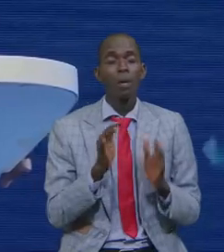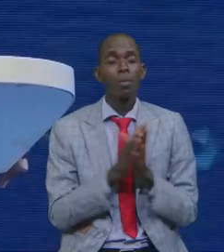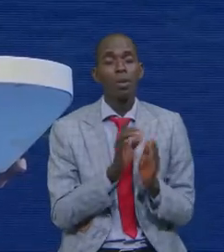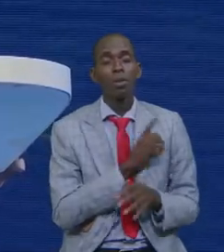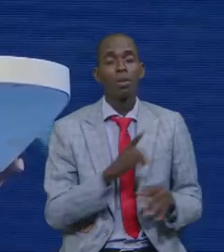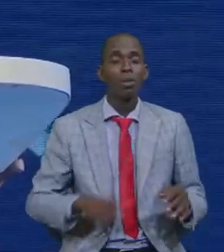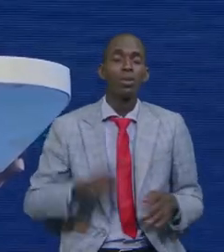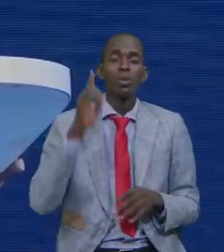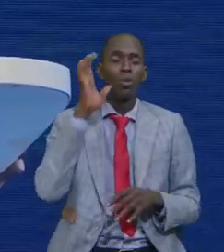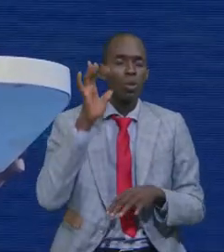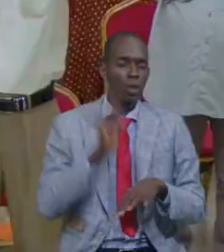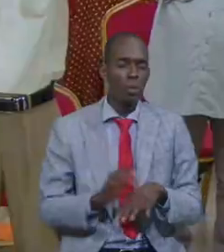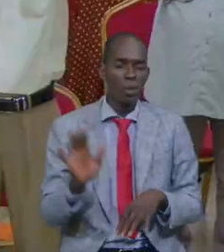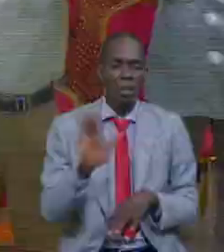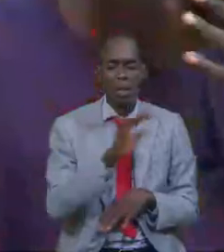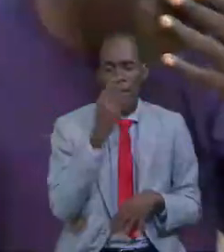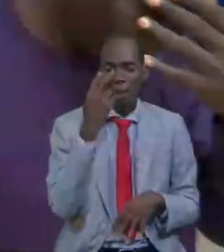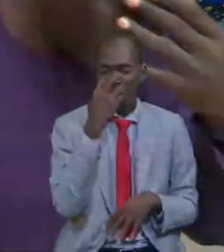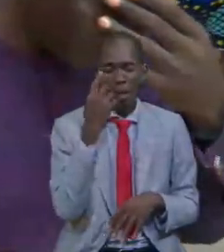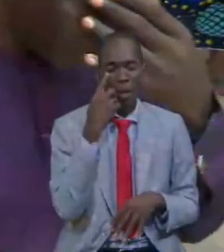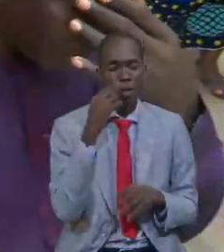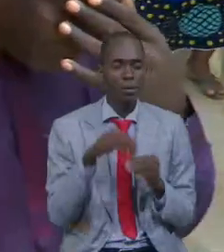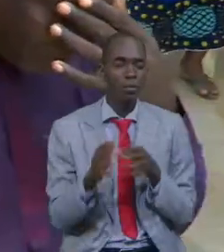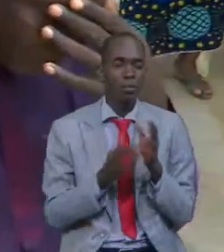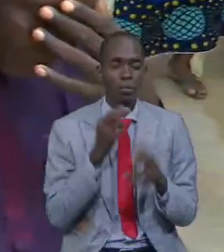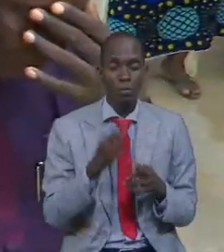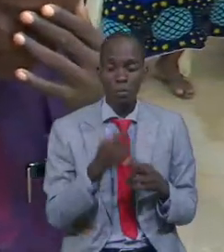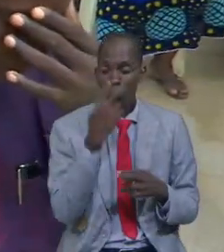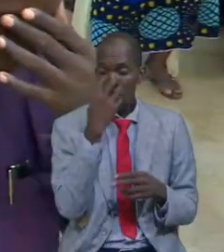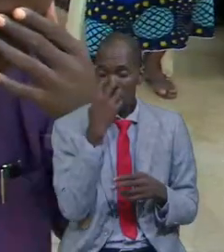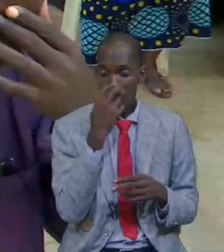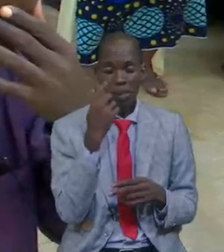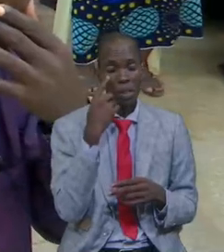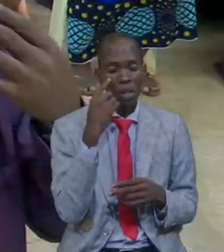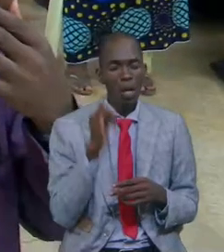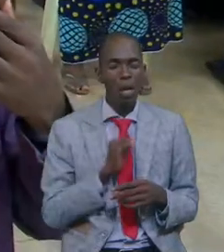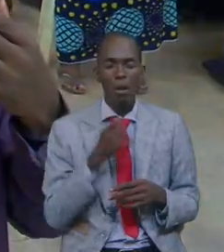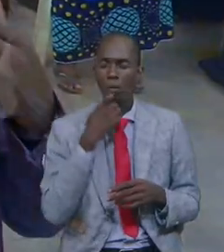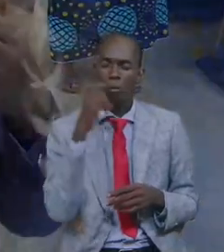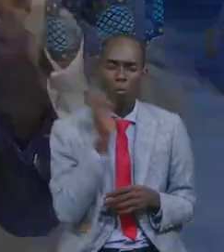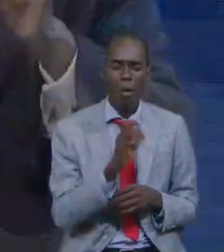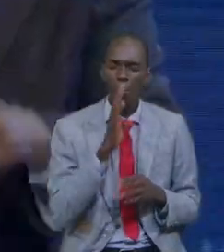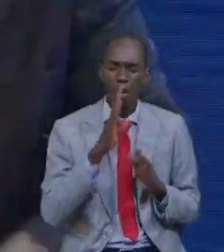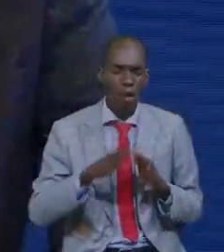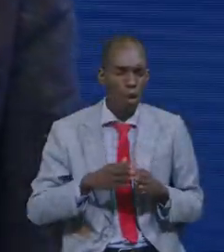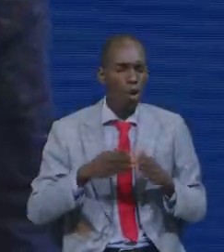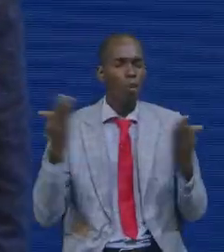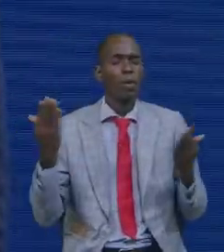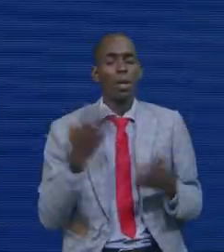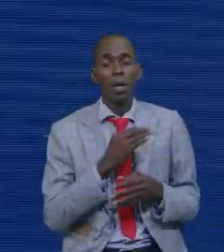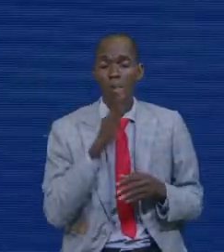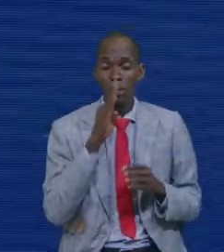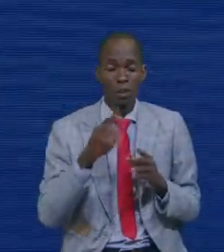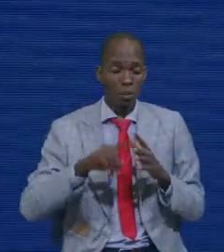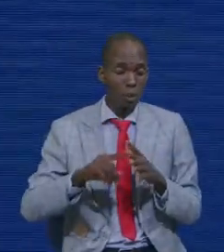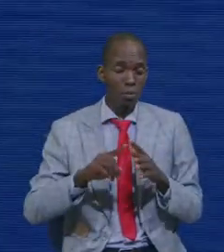touch their blind eyes. Blind eyes, I command you, be opened and begin to